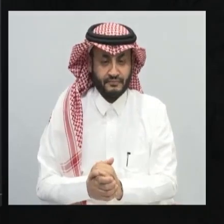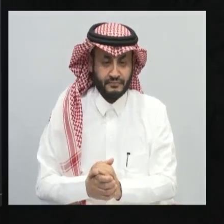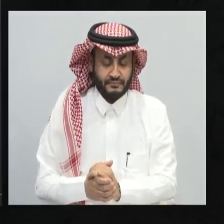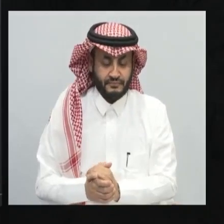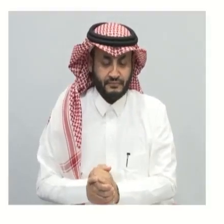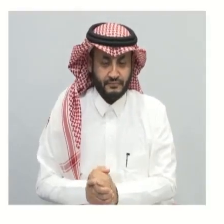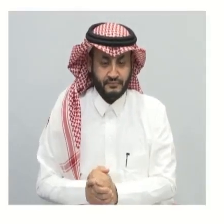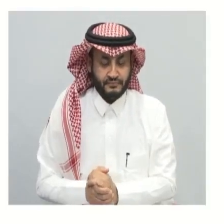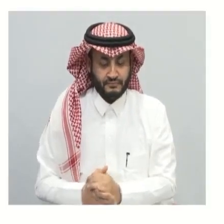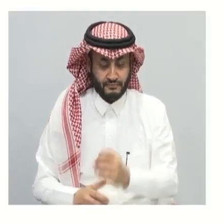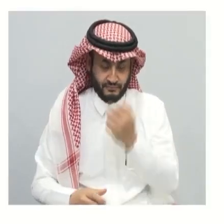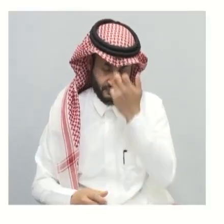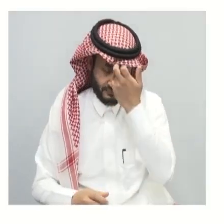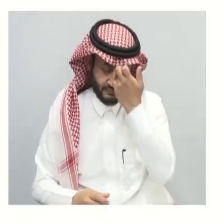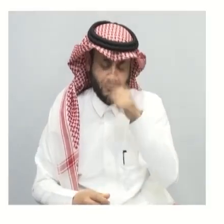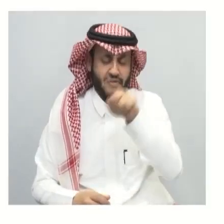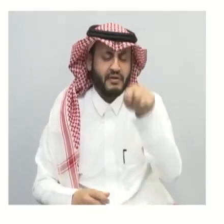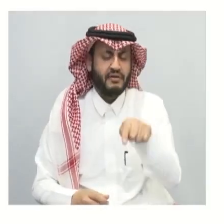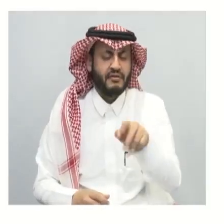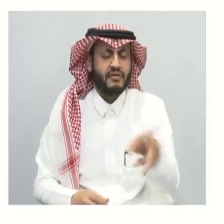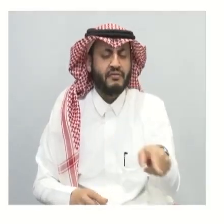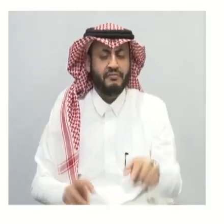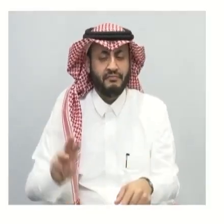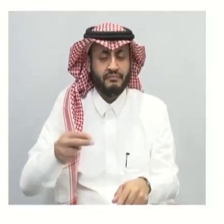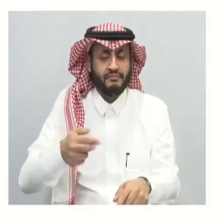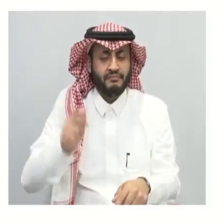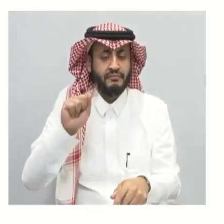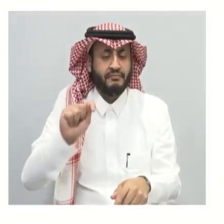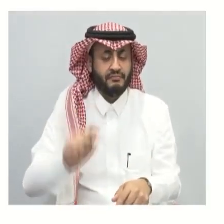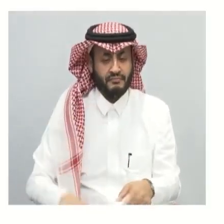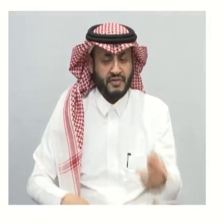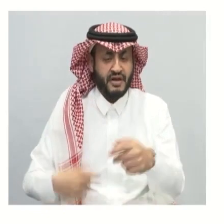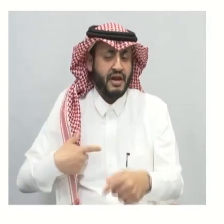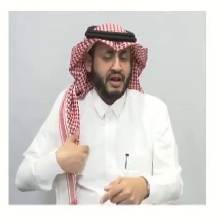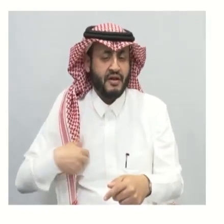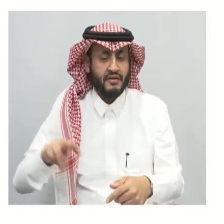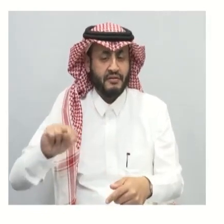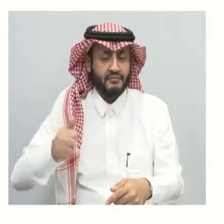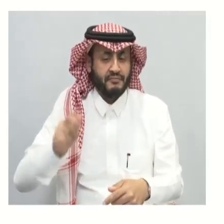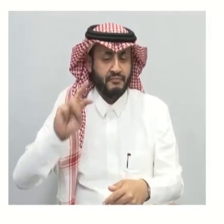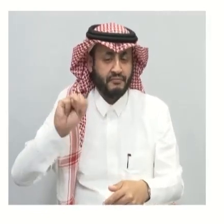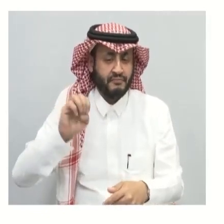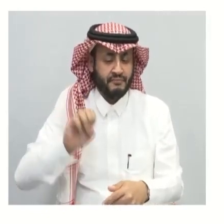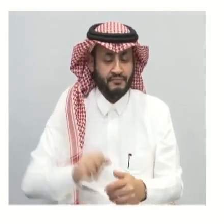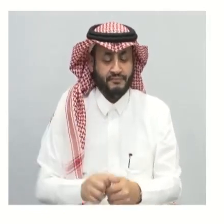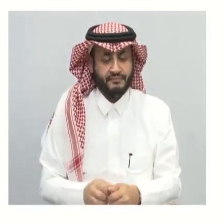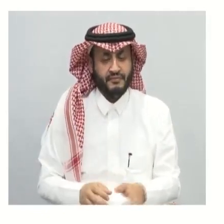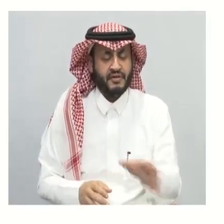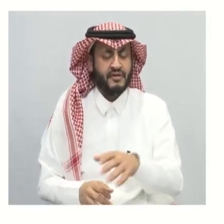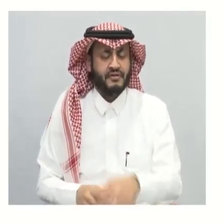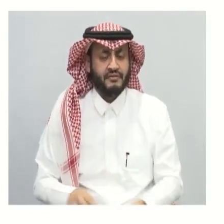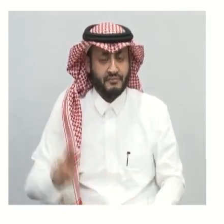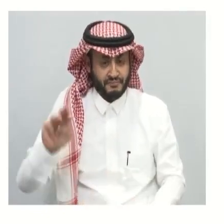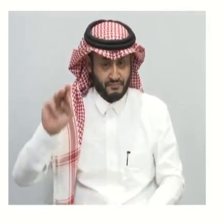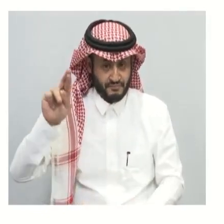got. You can ask them question like, what is it? What is the name of the item? A question like, what was